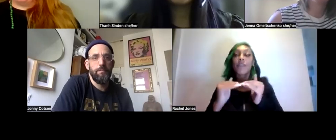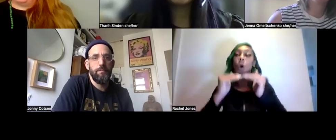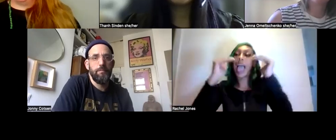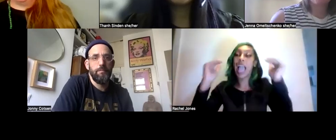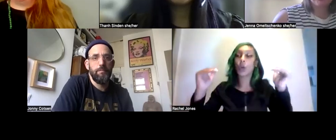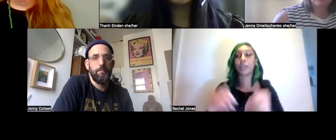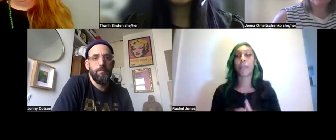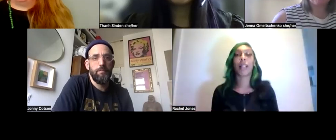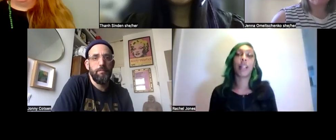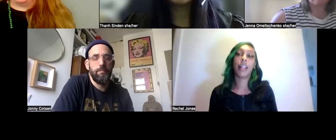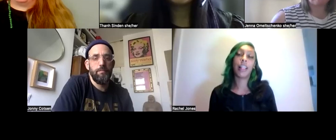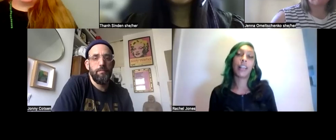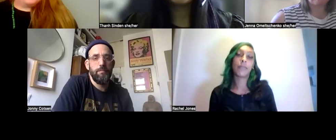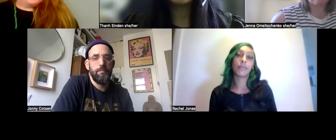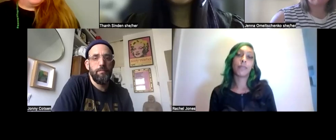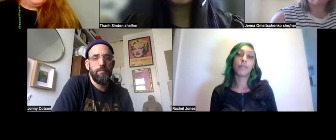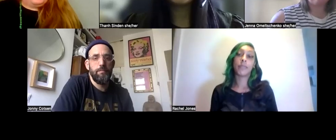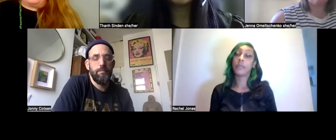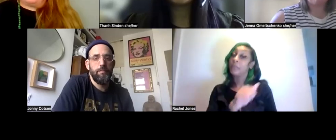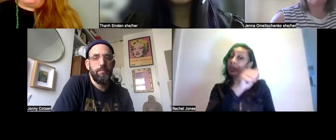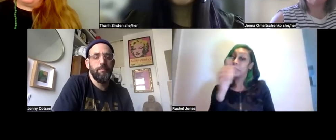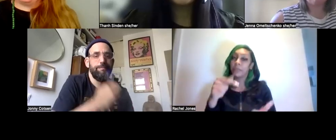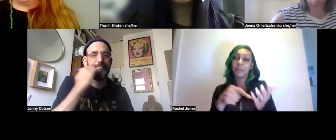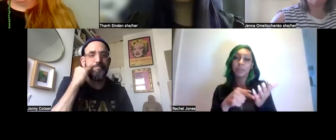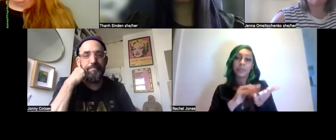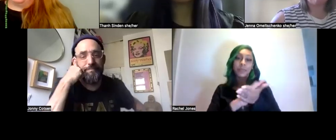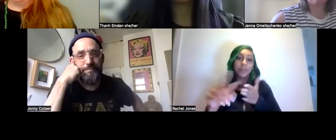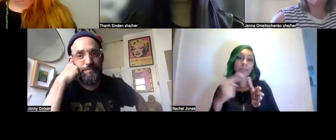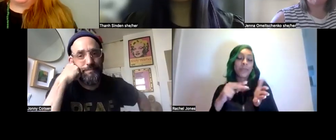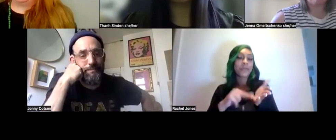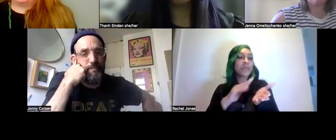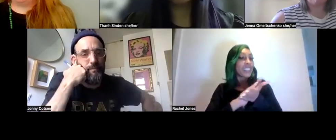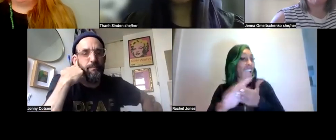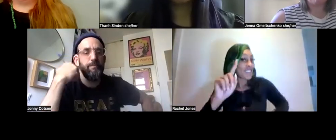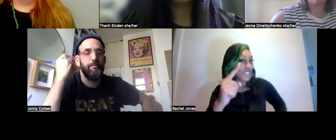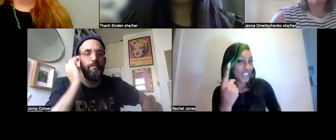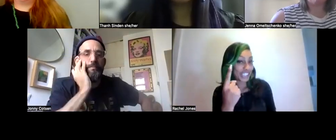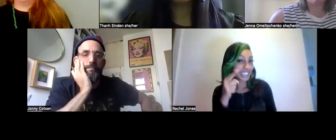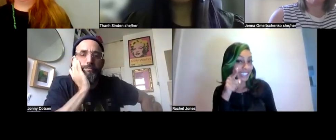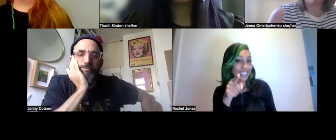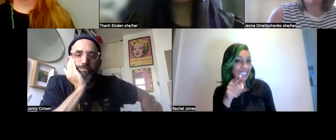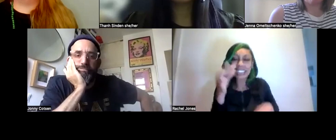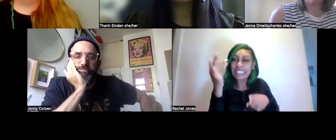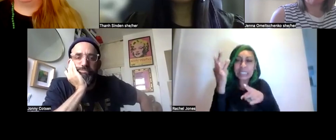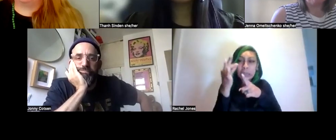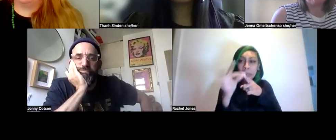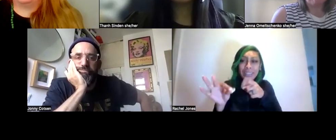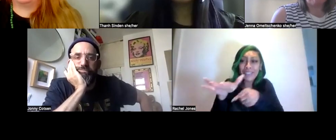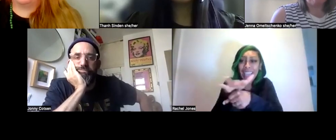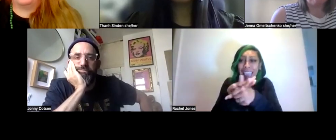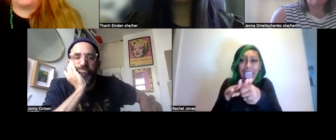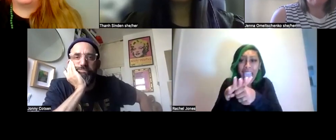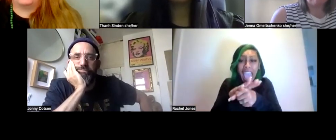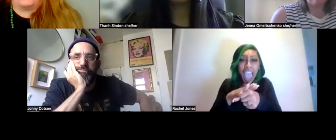So I might come to Tan first. Tan, has there been a specific area of change you've been involved